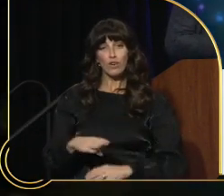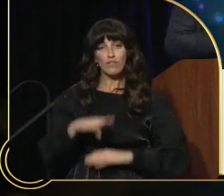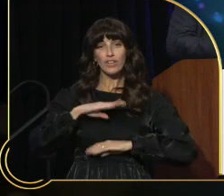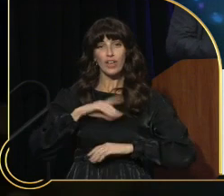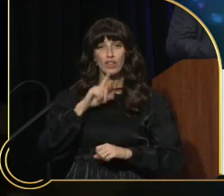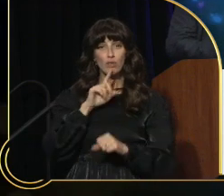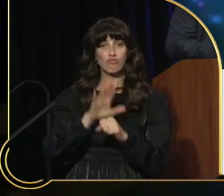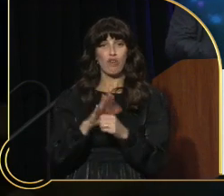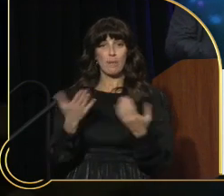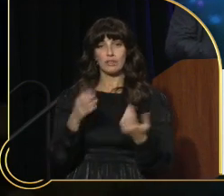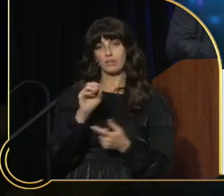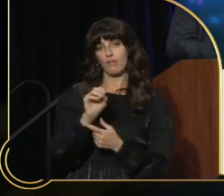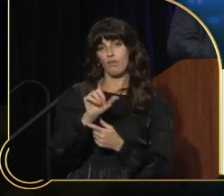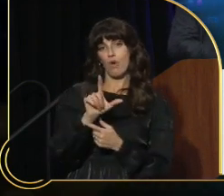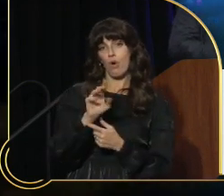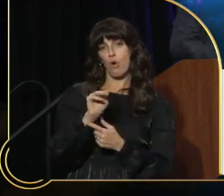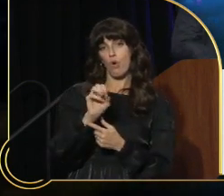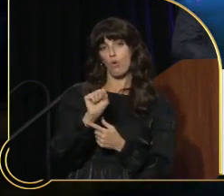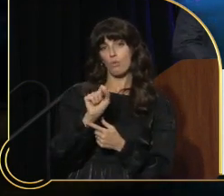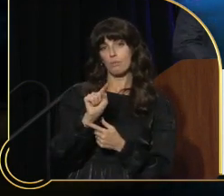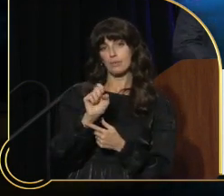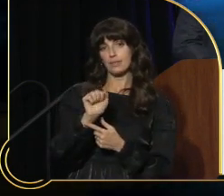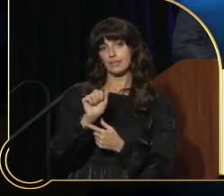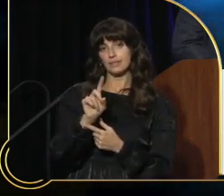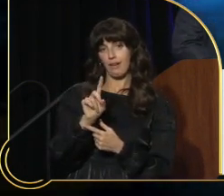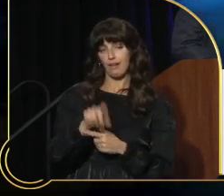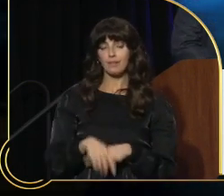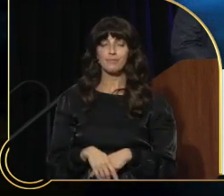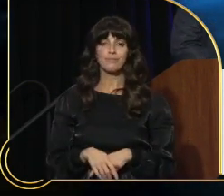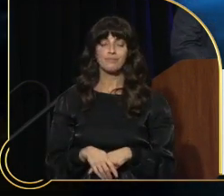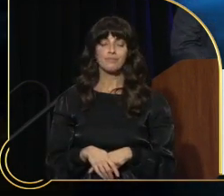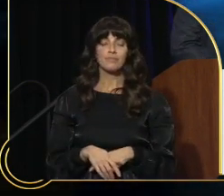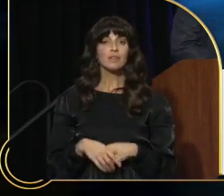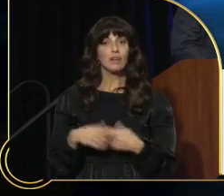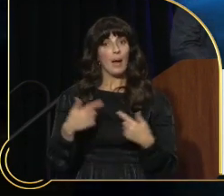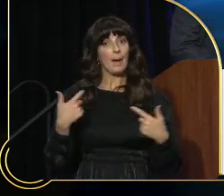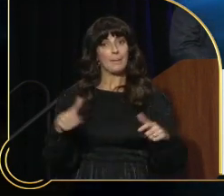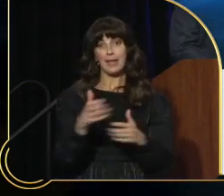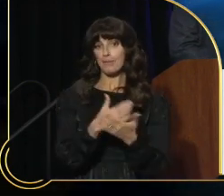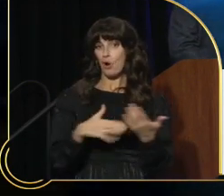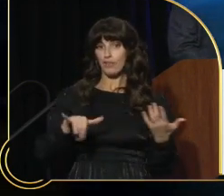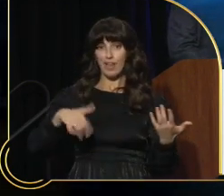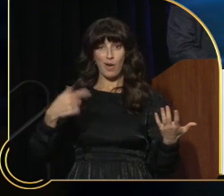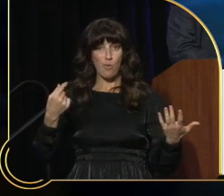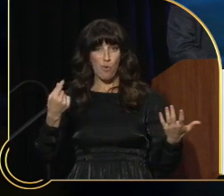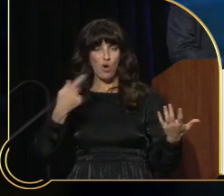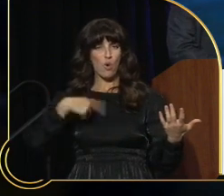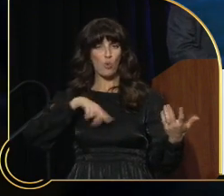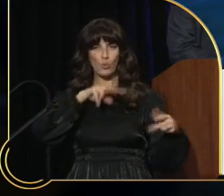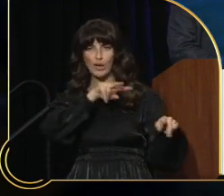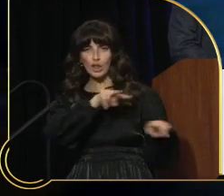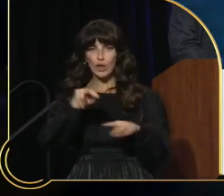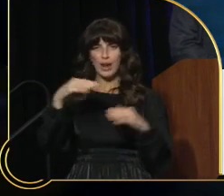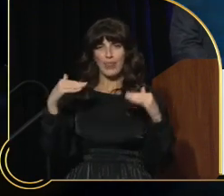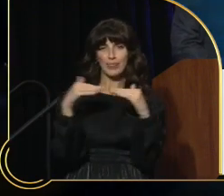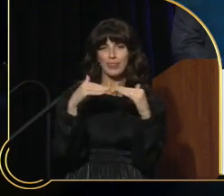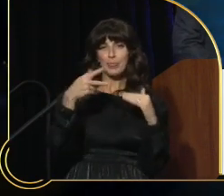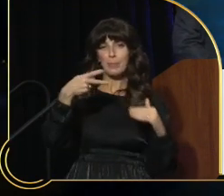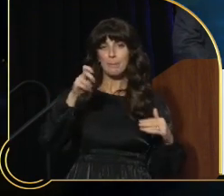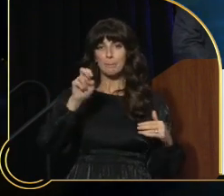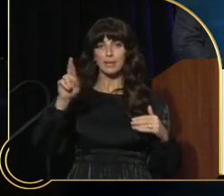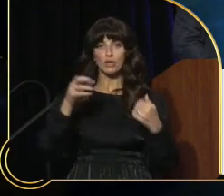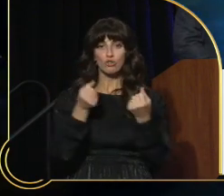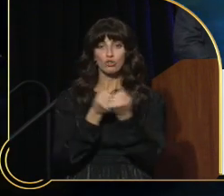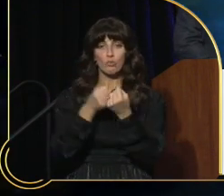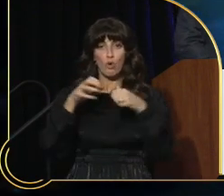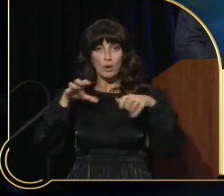and expanding the use of Olmstead. And I think a big part of that is really when we look at the peer support movement and we look at